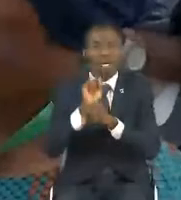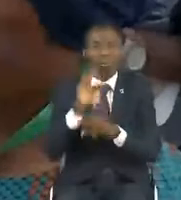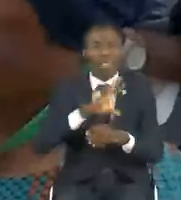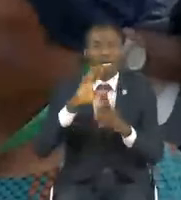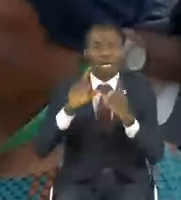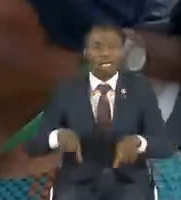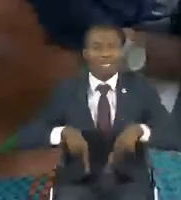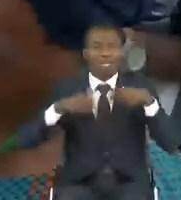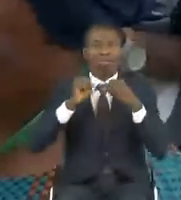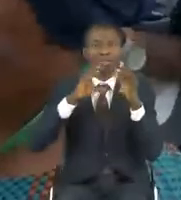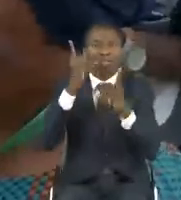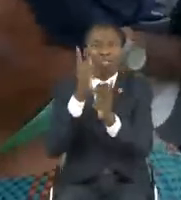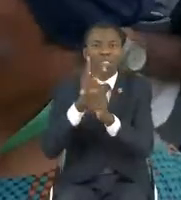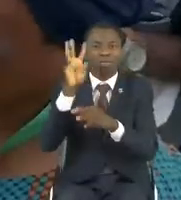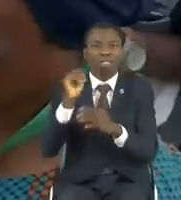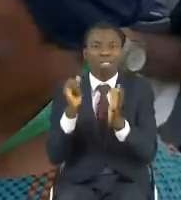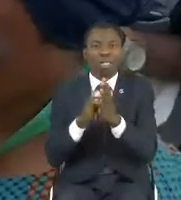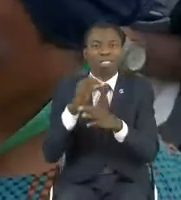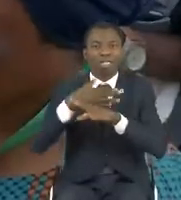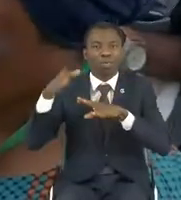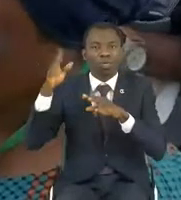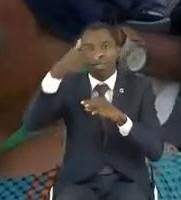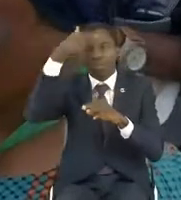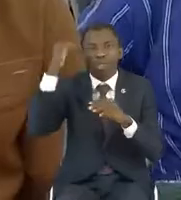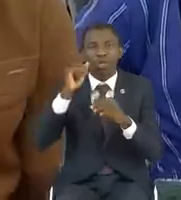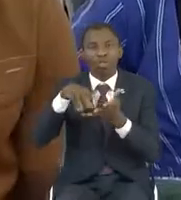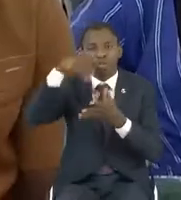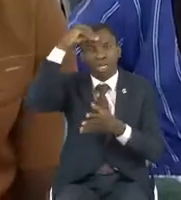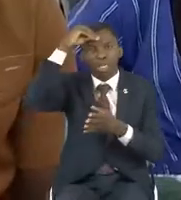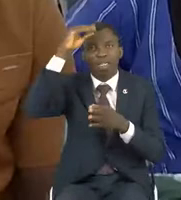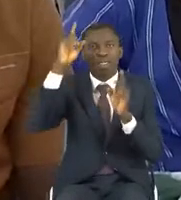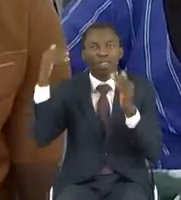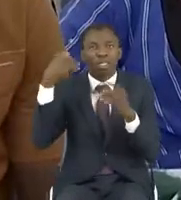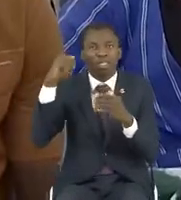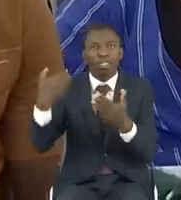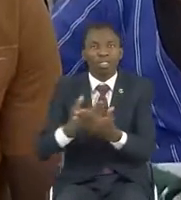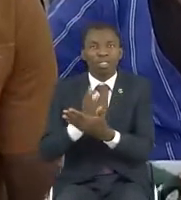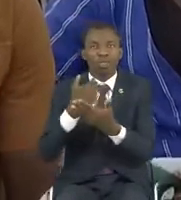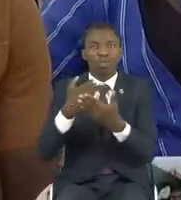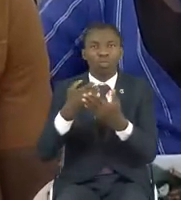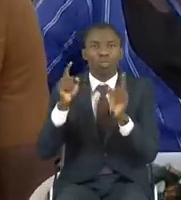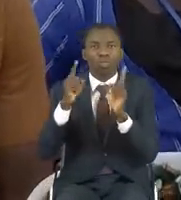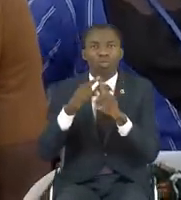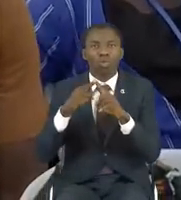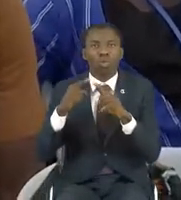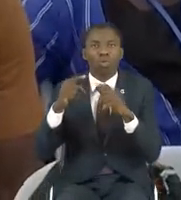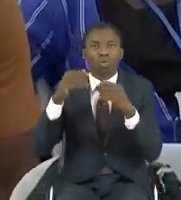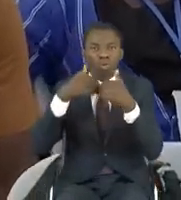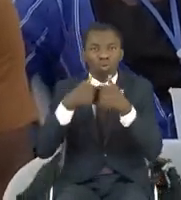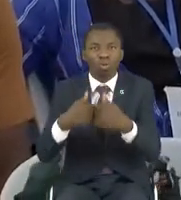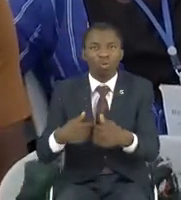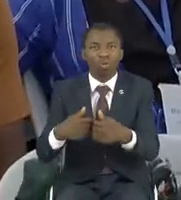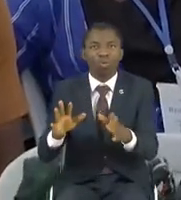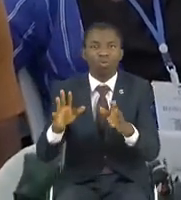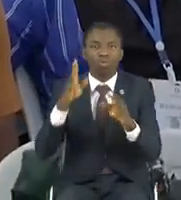away, because you learn the new, to lose the old. That's